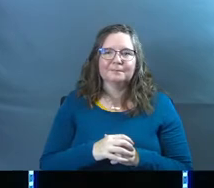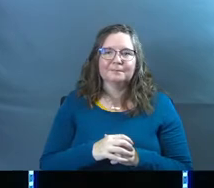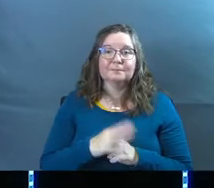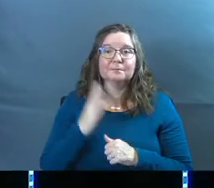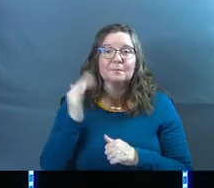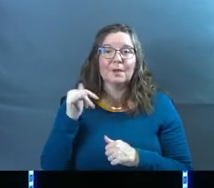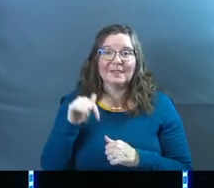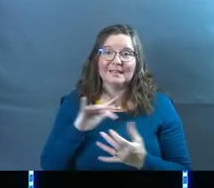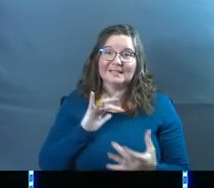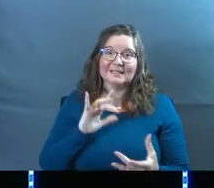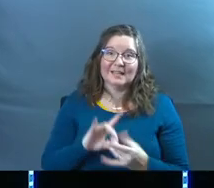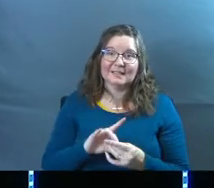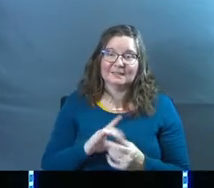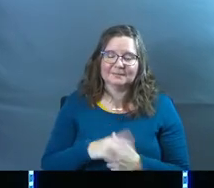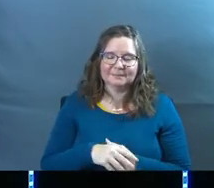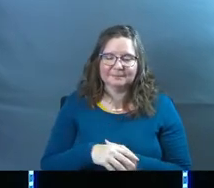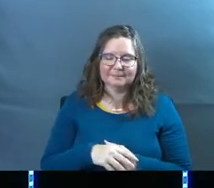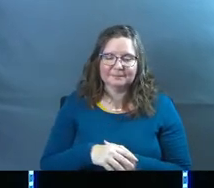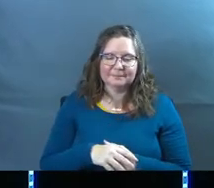because this connects.